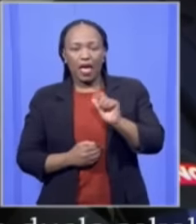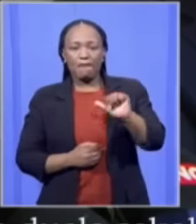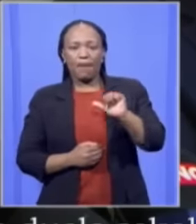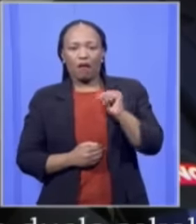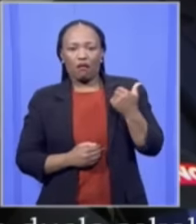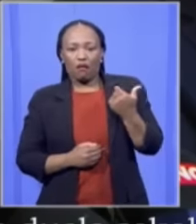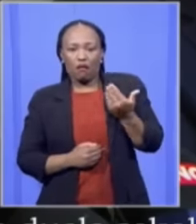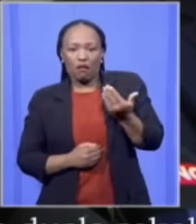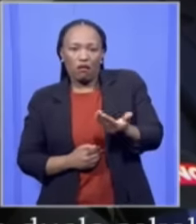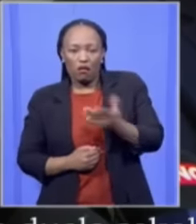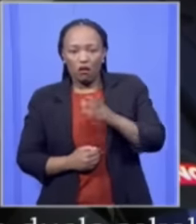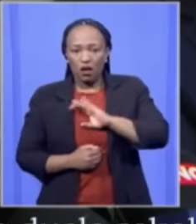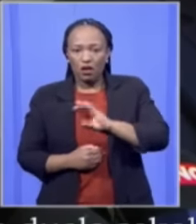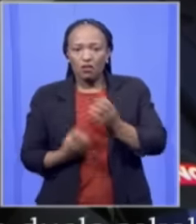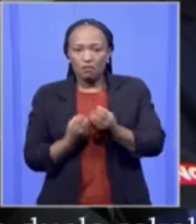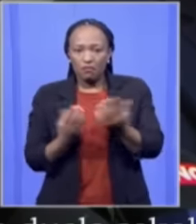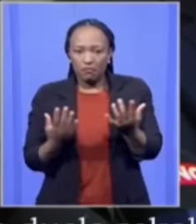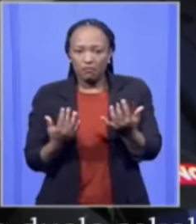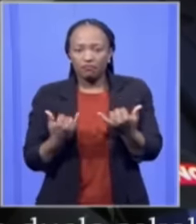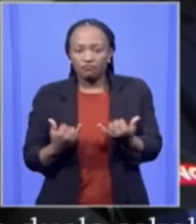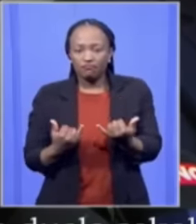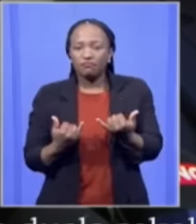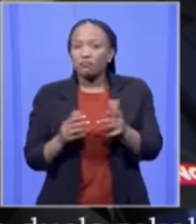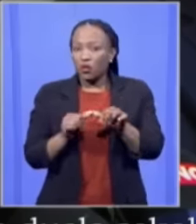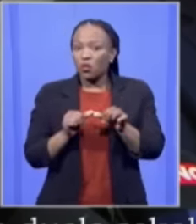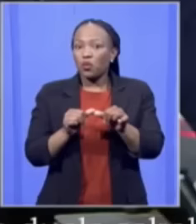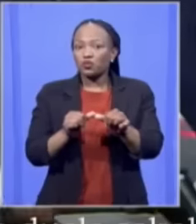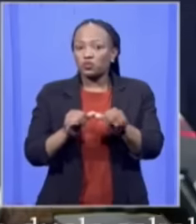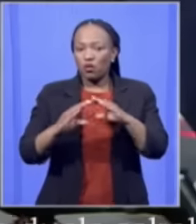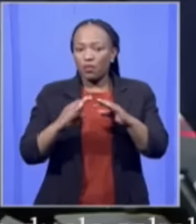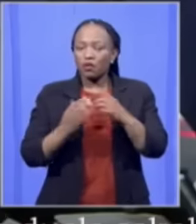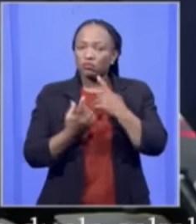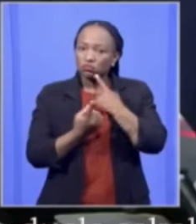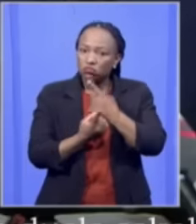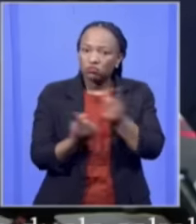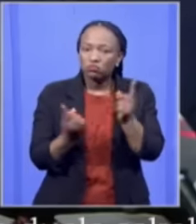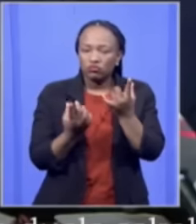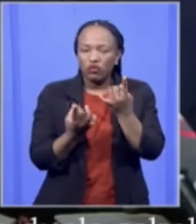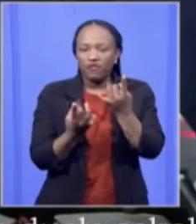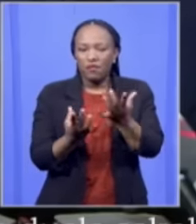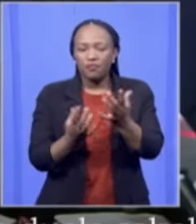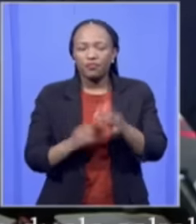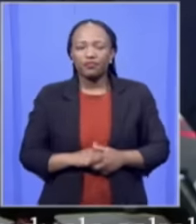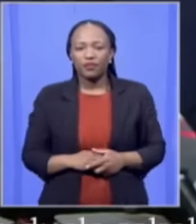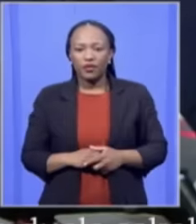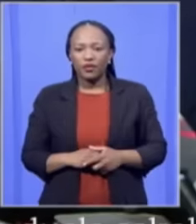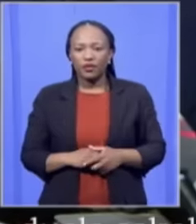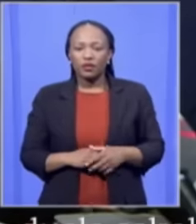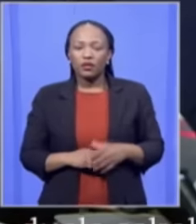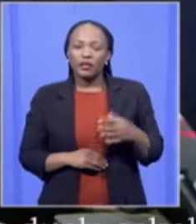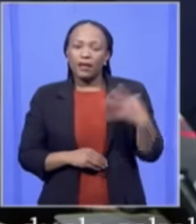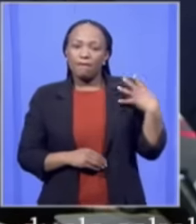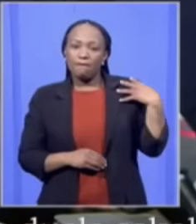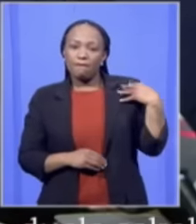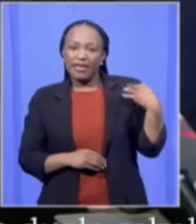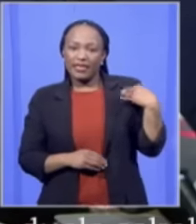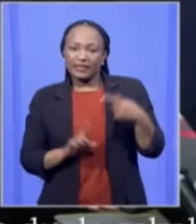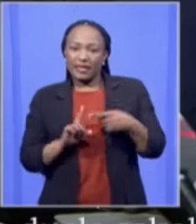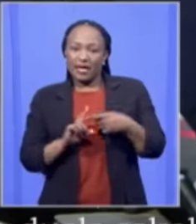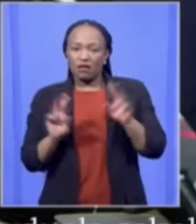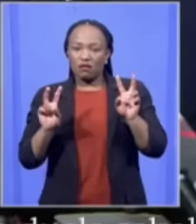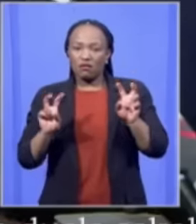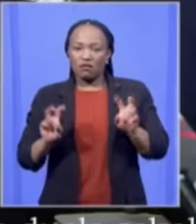number of customers. We will continue to issue communication around that. Tona ya motlakase o tlaleleditse ka gore tlhwatlhwa